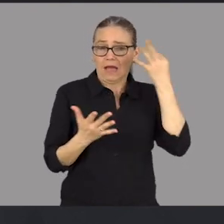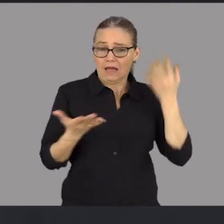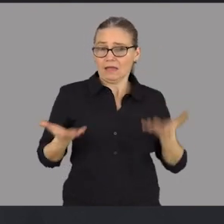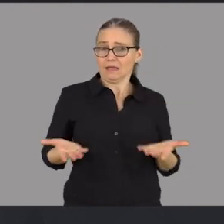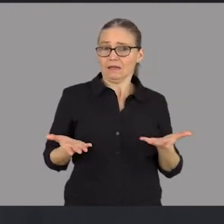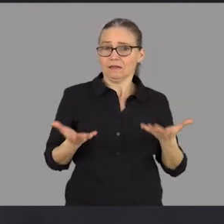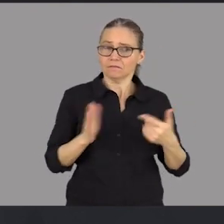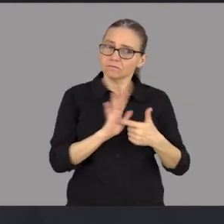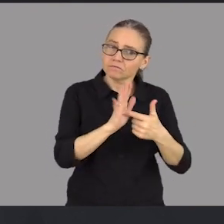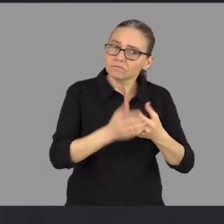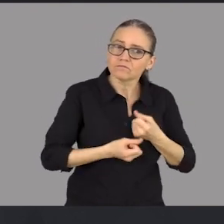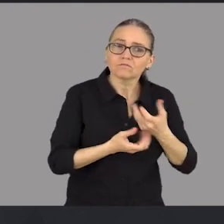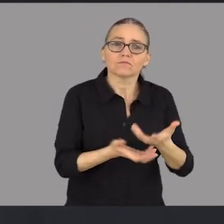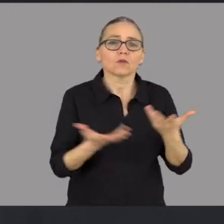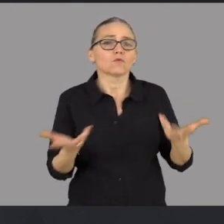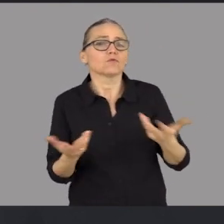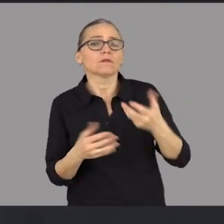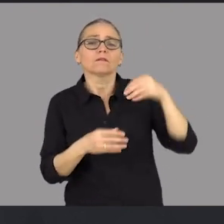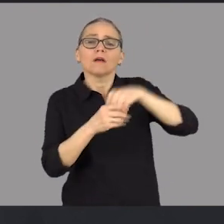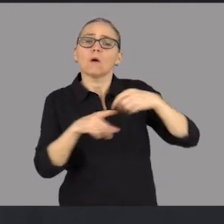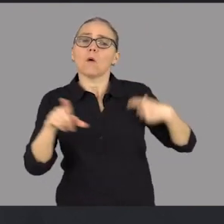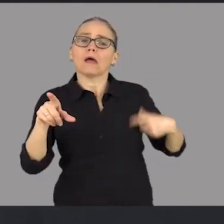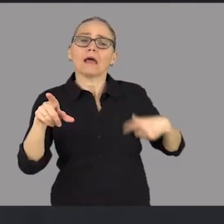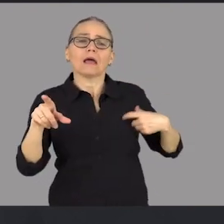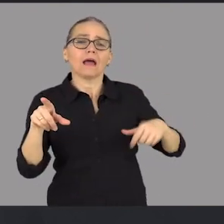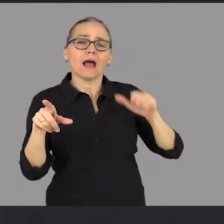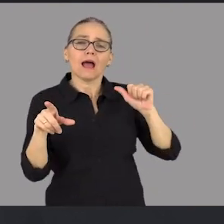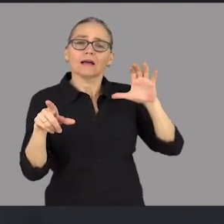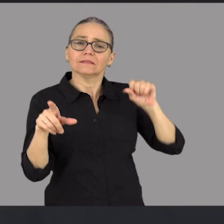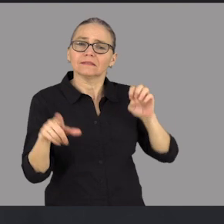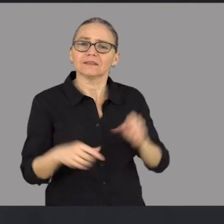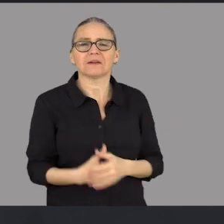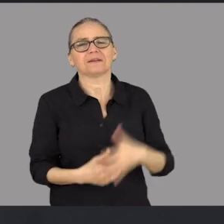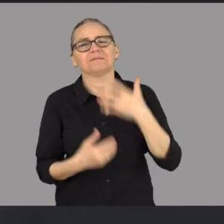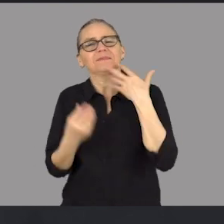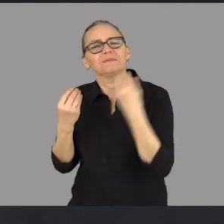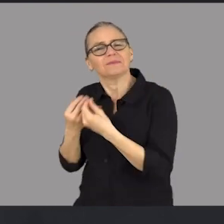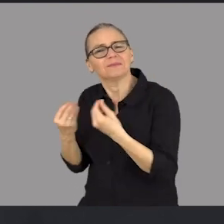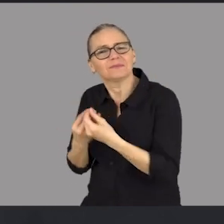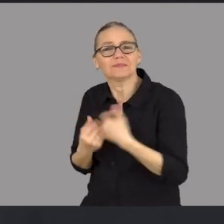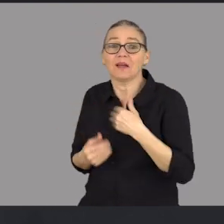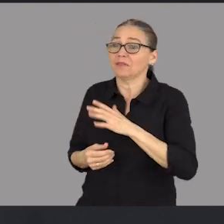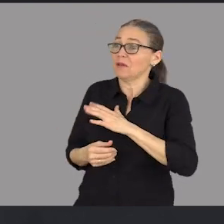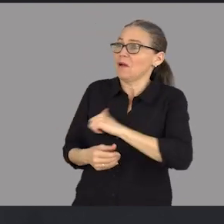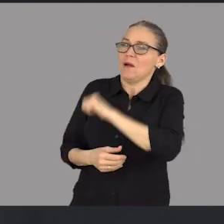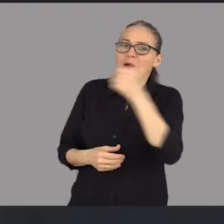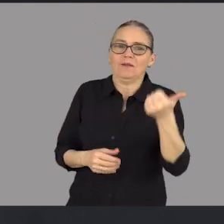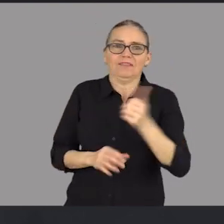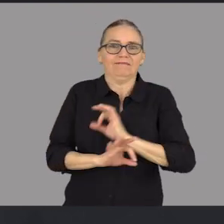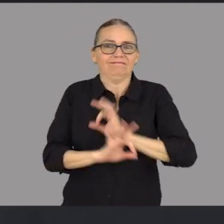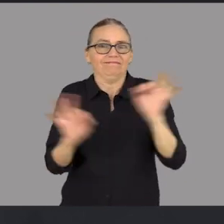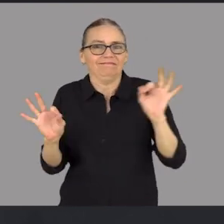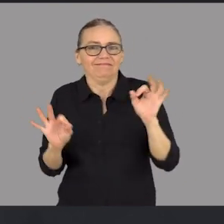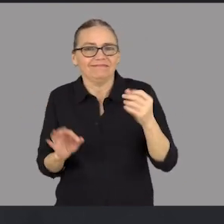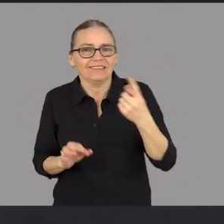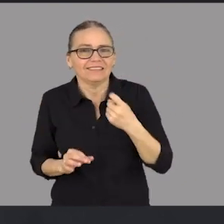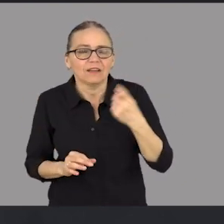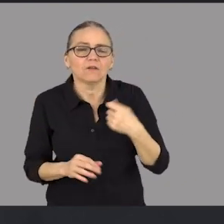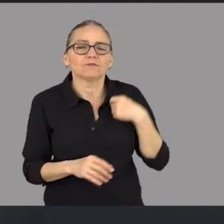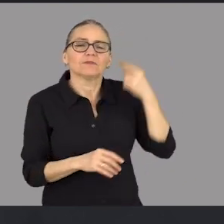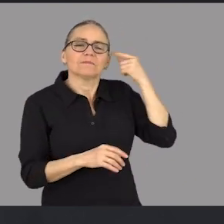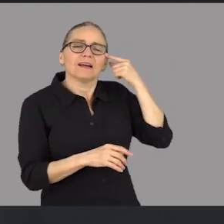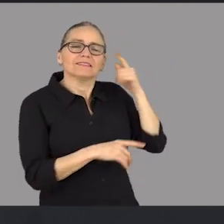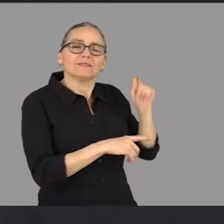their experiences within things like this, within webinars or at our CASE conference, stuff like